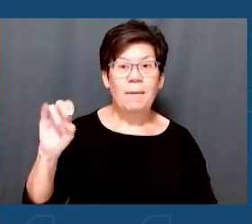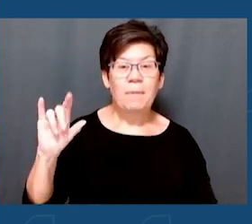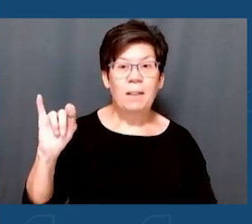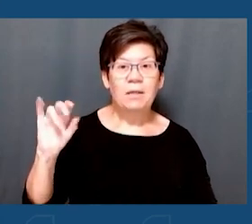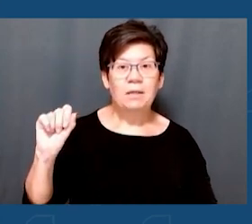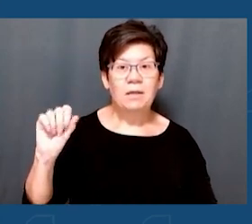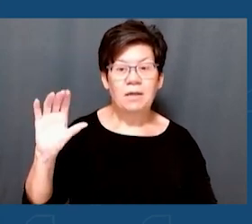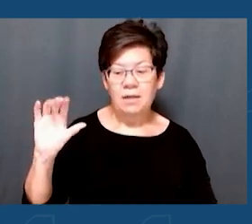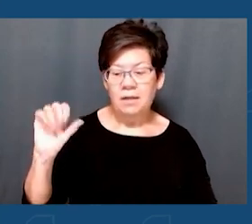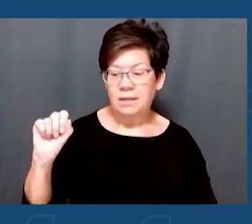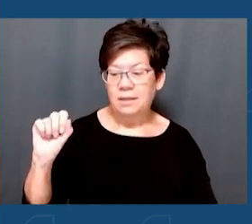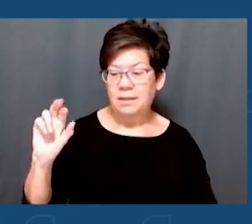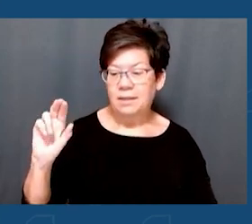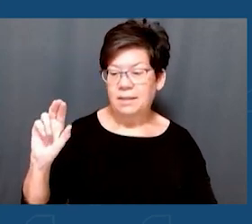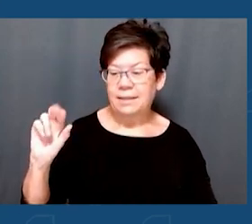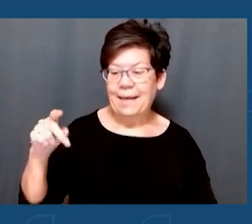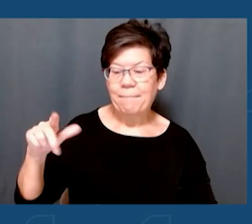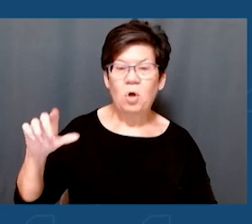Rowe.